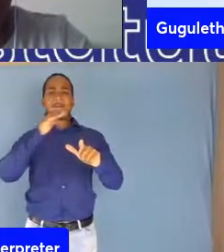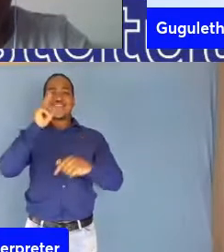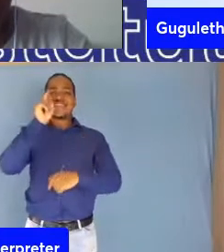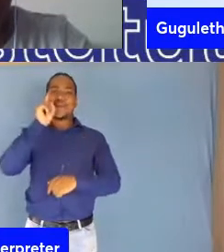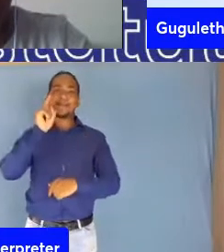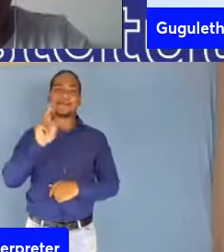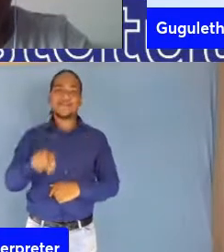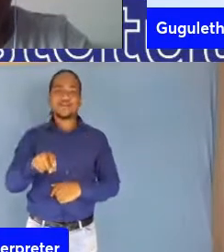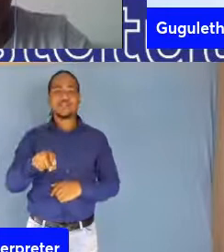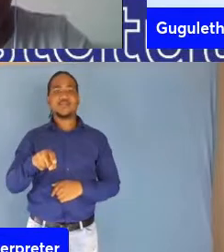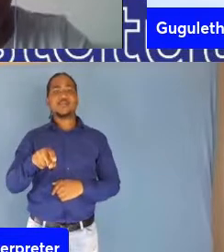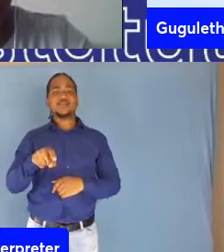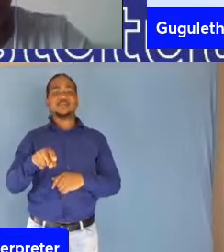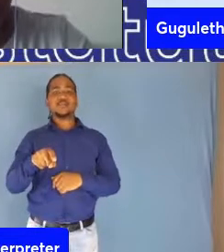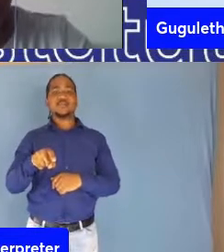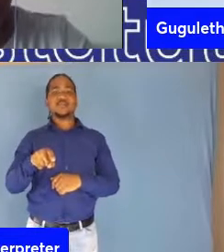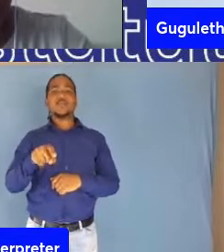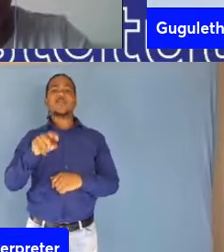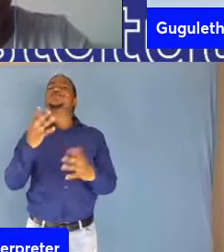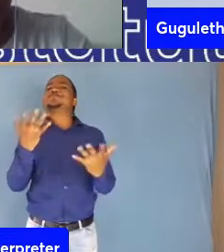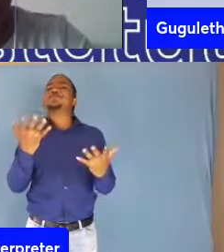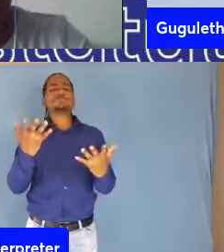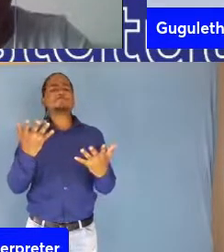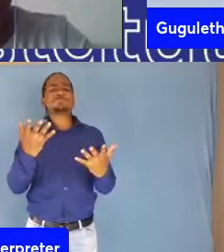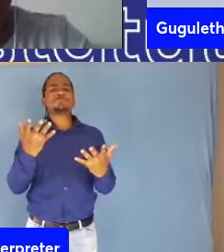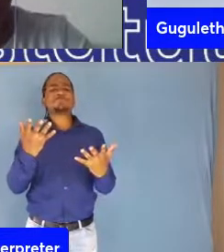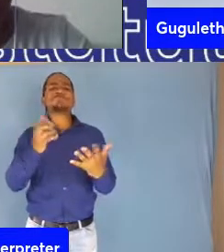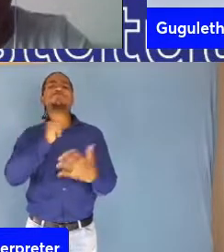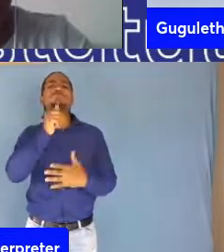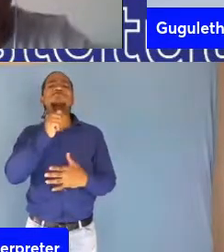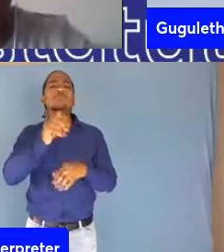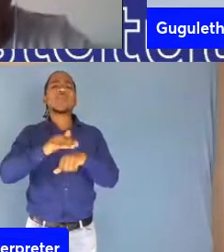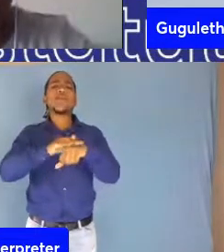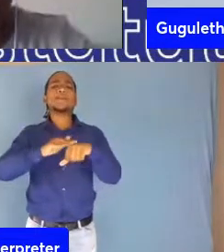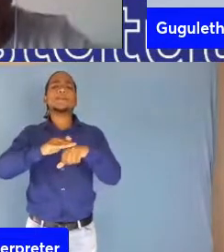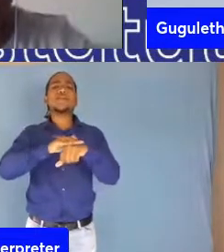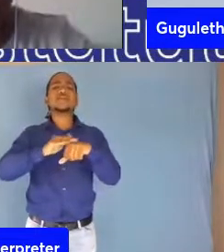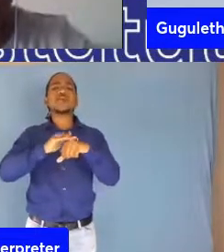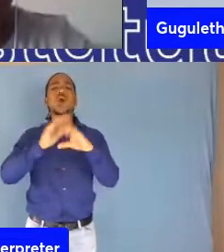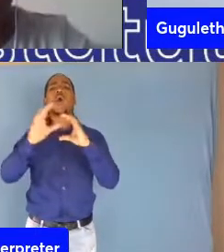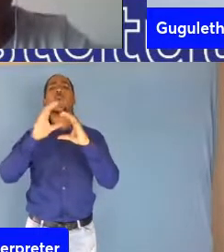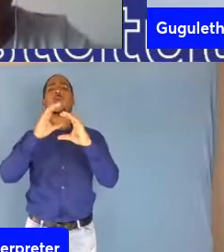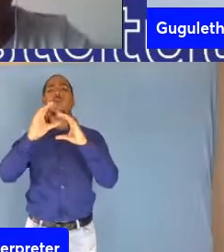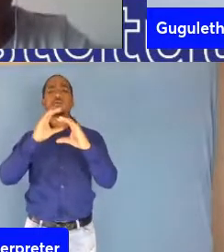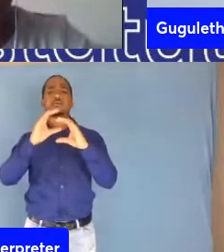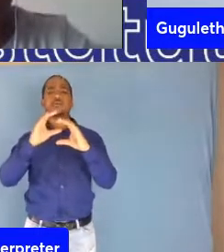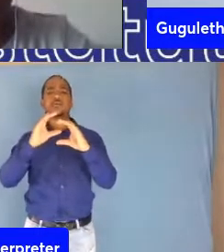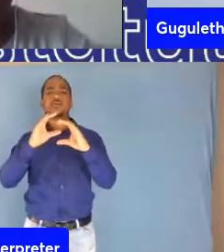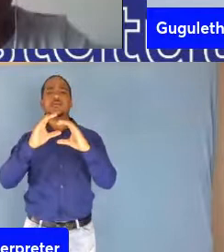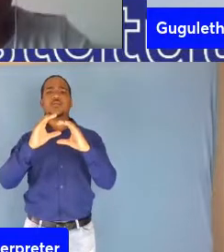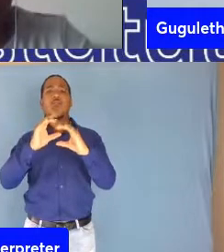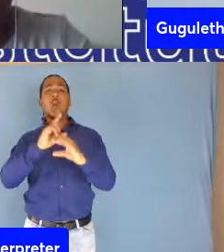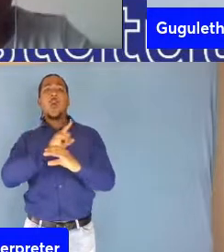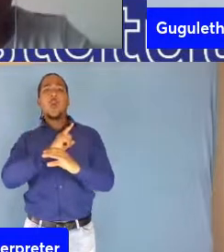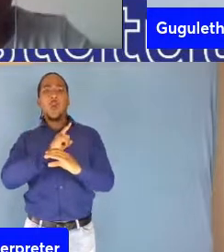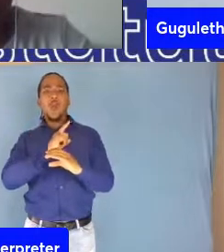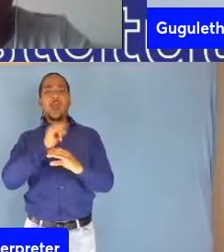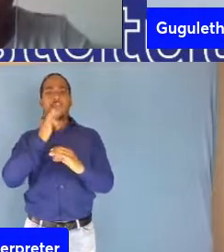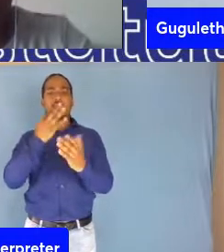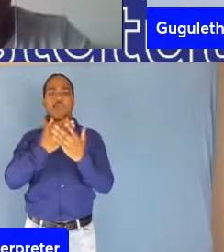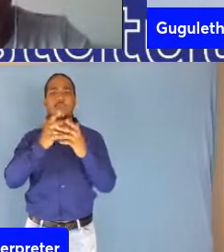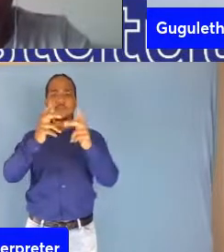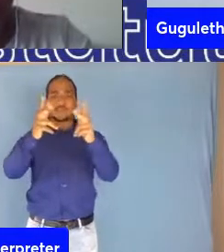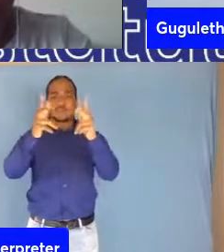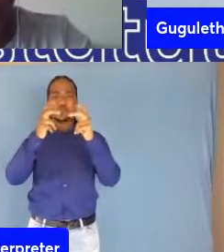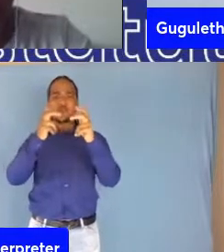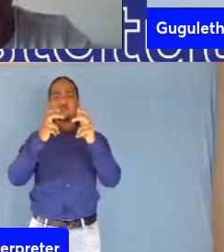just basic communication, so that people are not wrongfully diagnosed, for